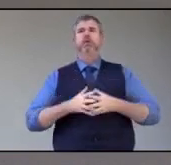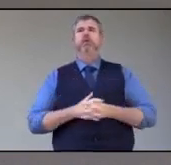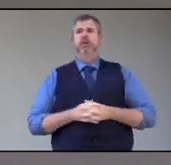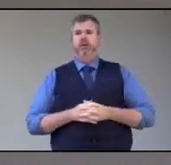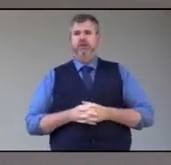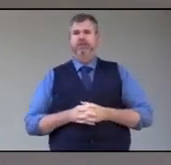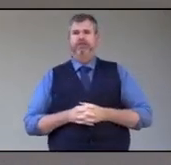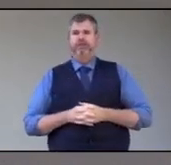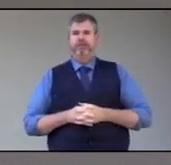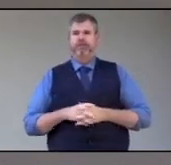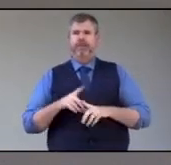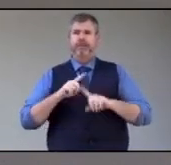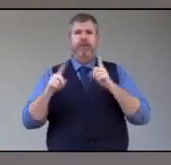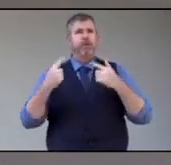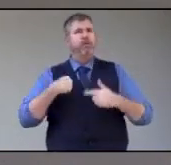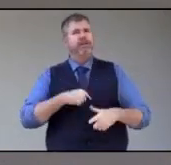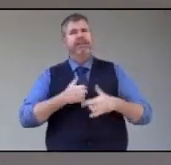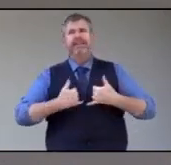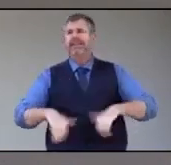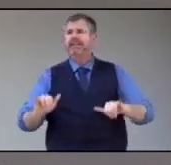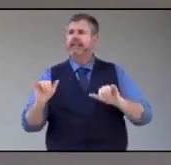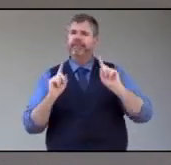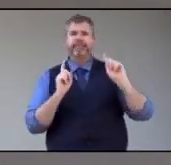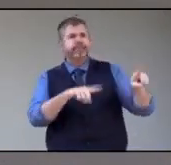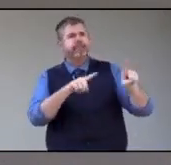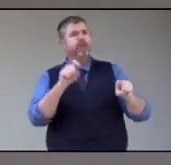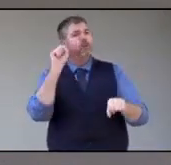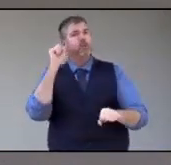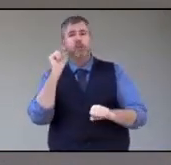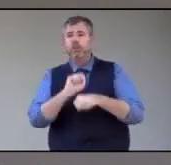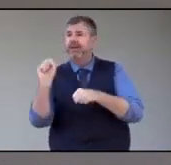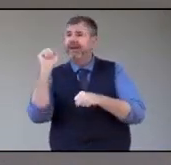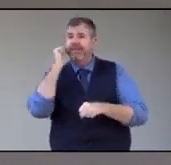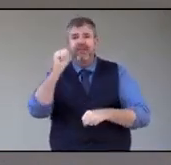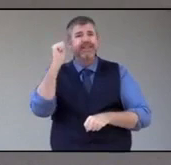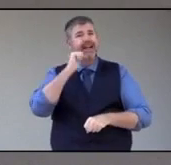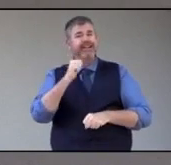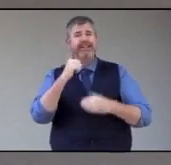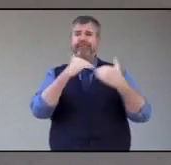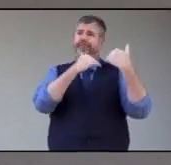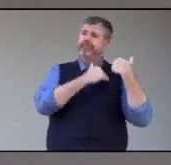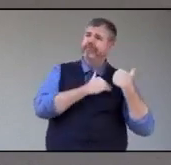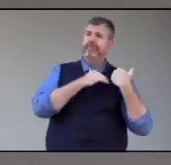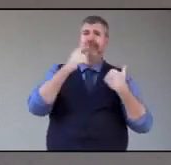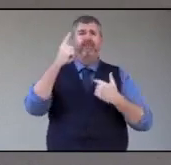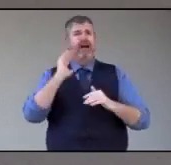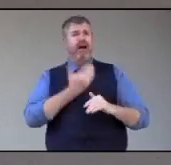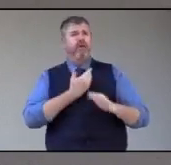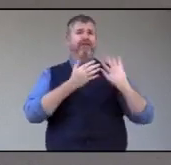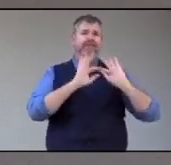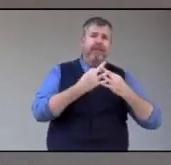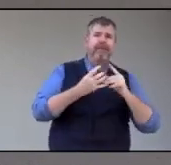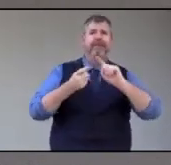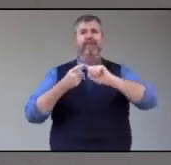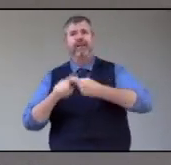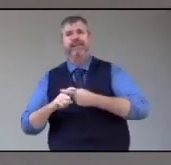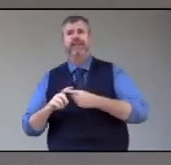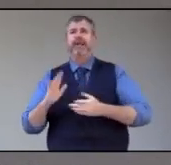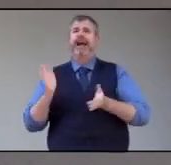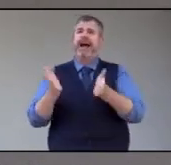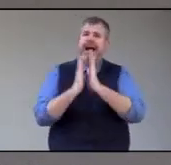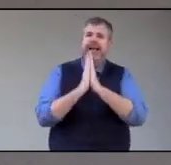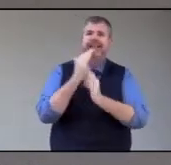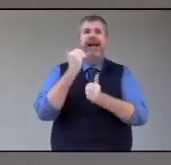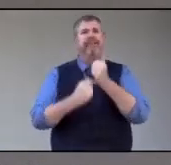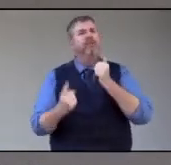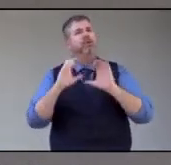work every day to do our part for our communities, friends, and families. We ask that everyone do their part by staying at home with their own